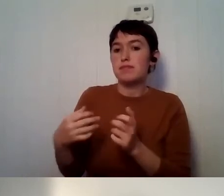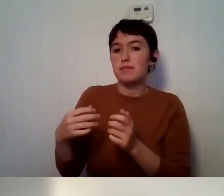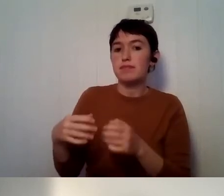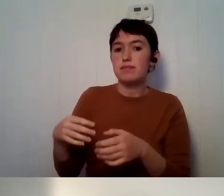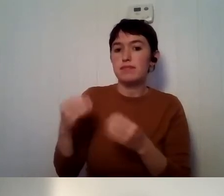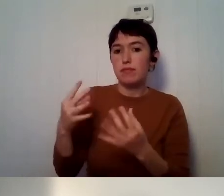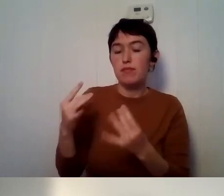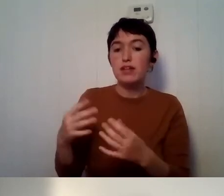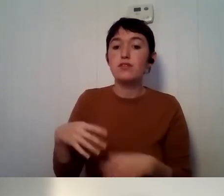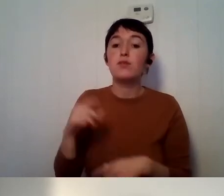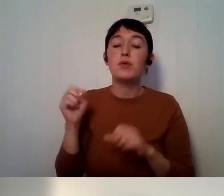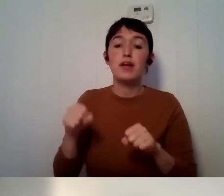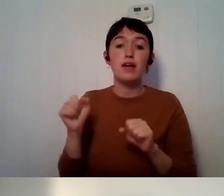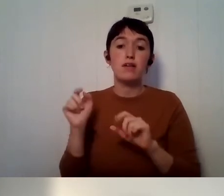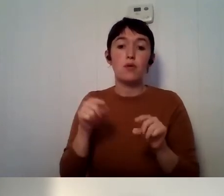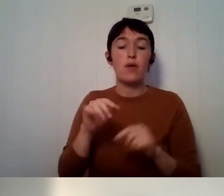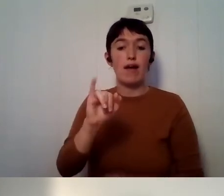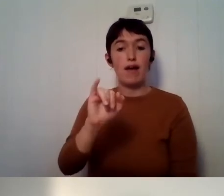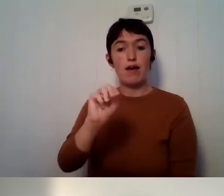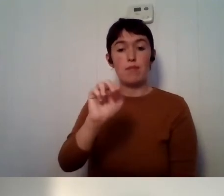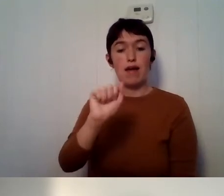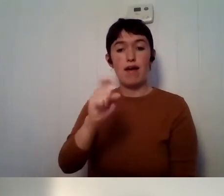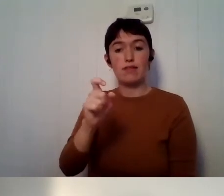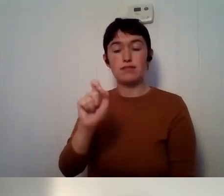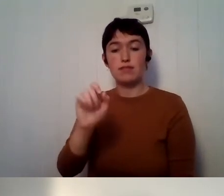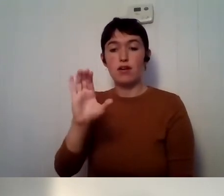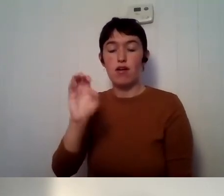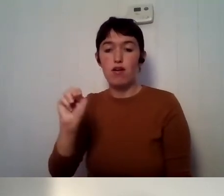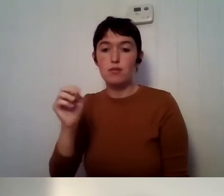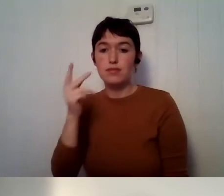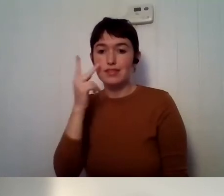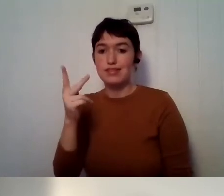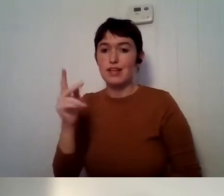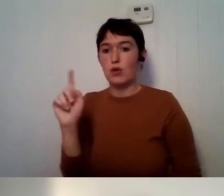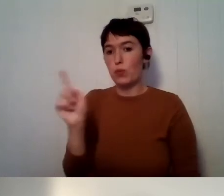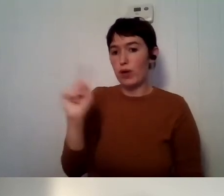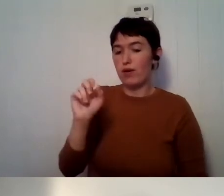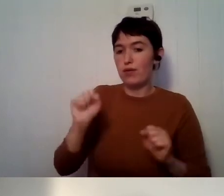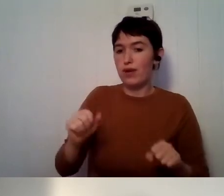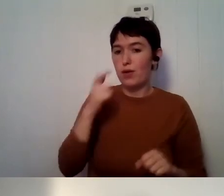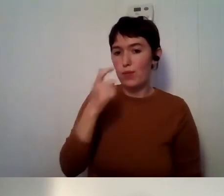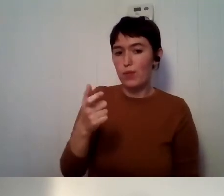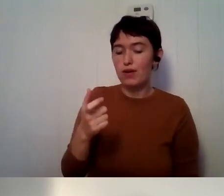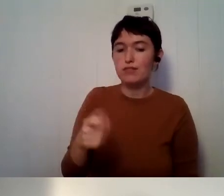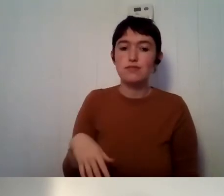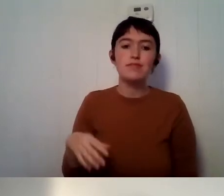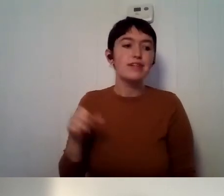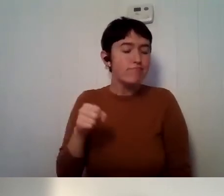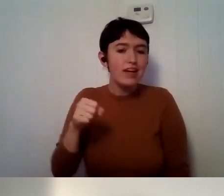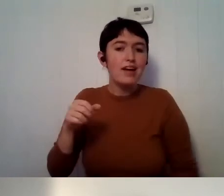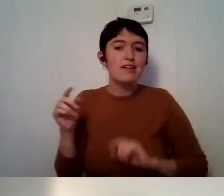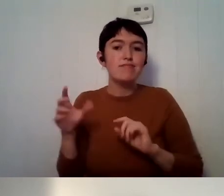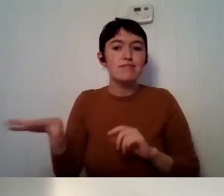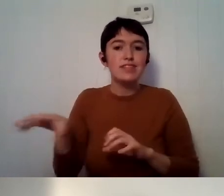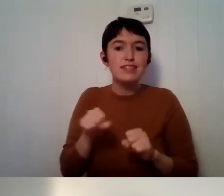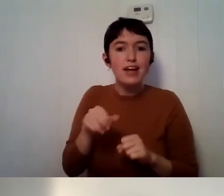it will tell you where all the screenings are. Awesome. So yeah, take your families to go see the movie again. If you loved it, we hope you did.